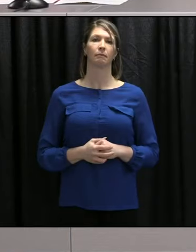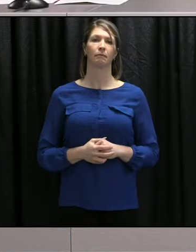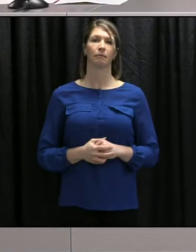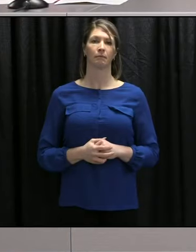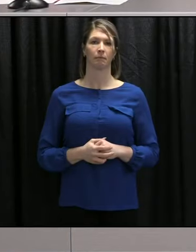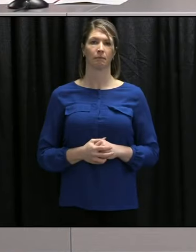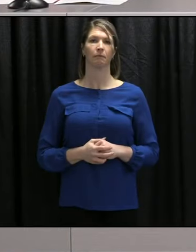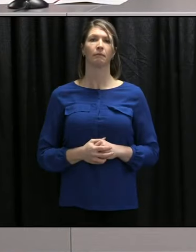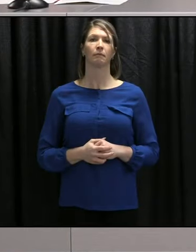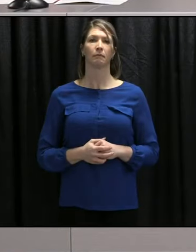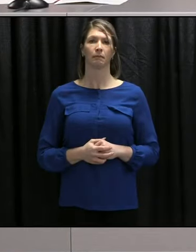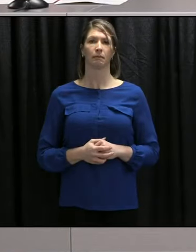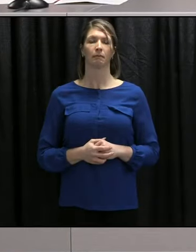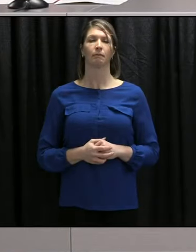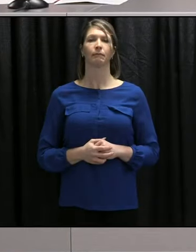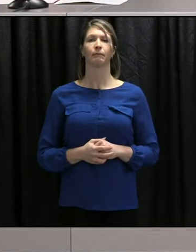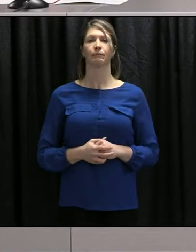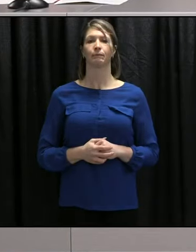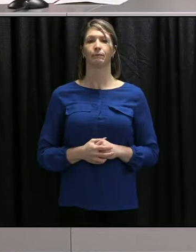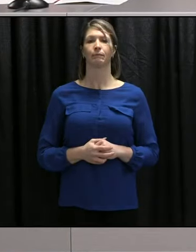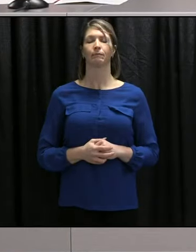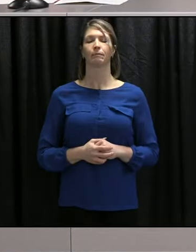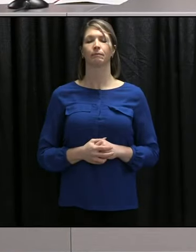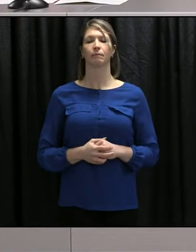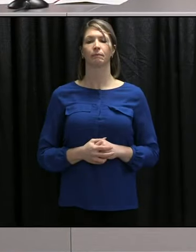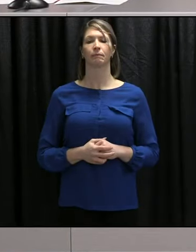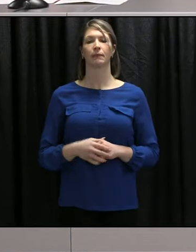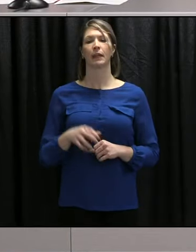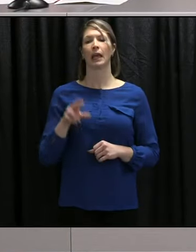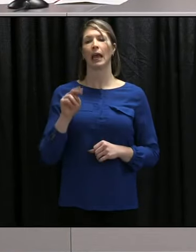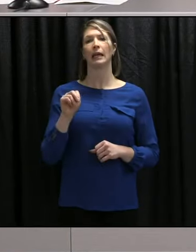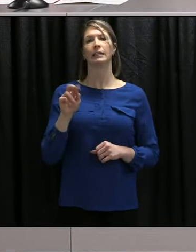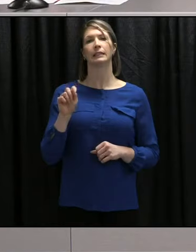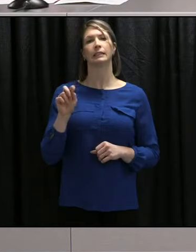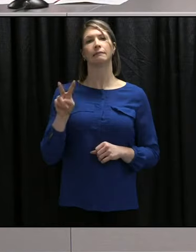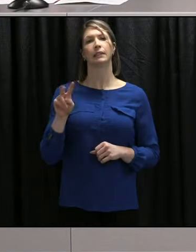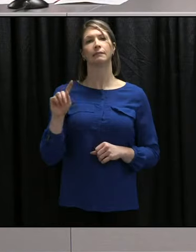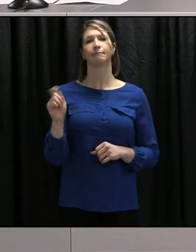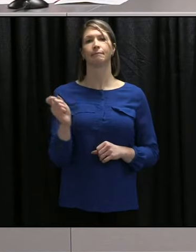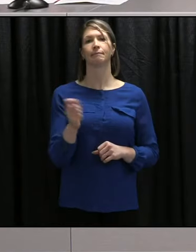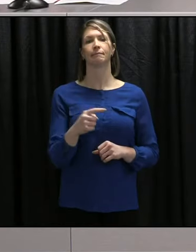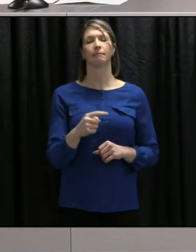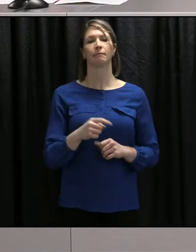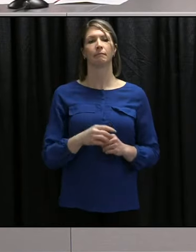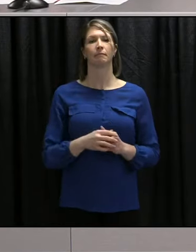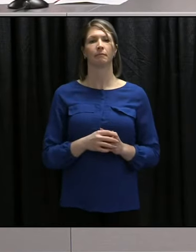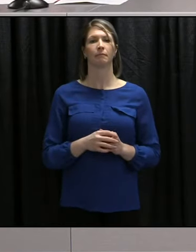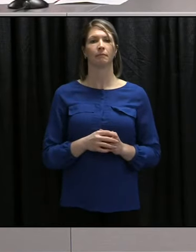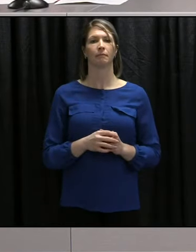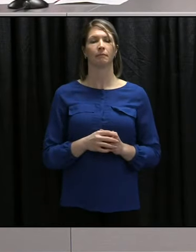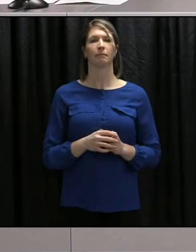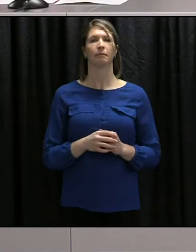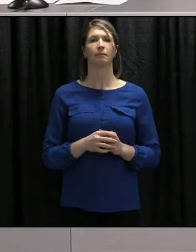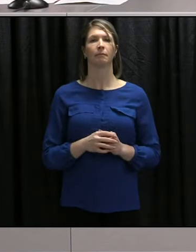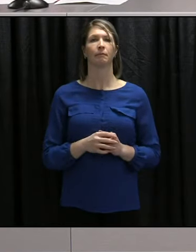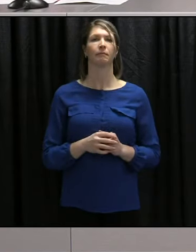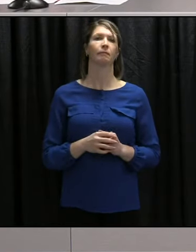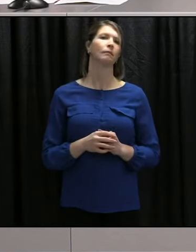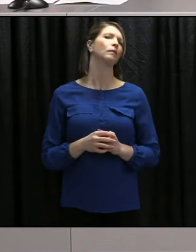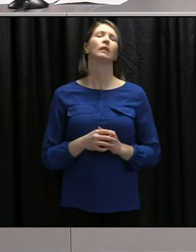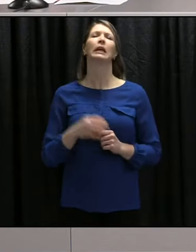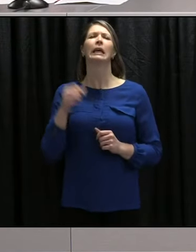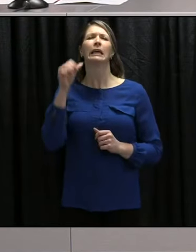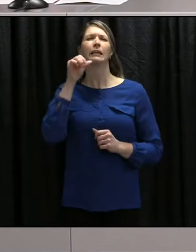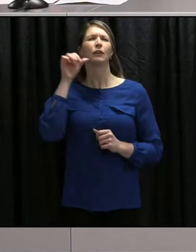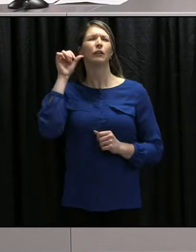And the first question is from Kellyanne Roberts. Thank you. Yesterday, we were told roughly 6 to 7 cases were